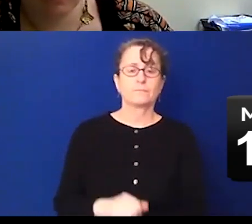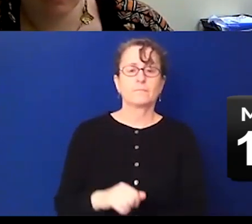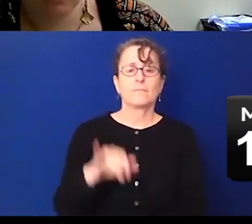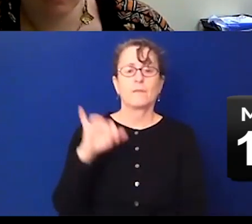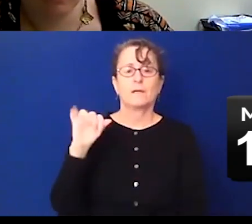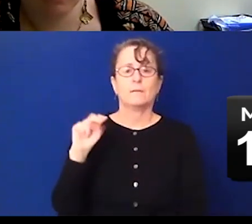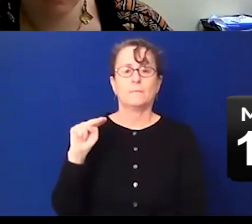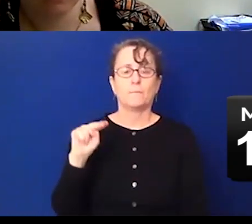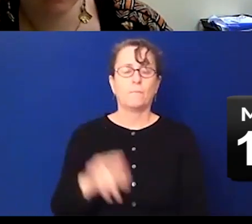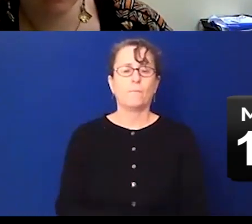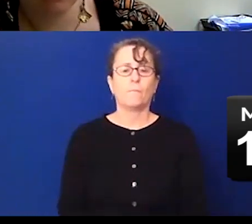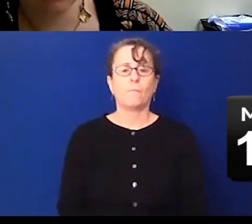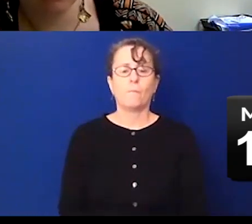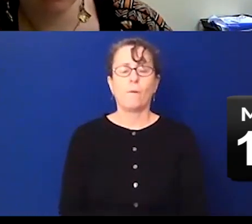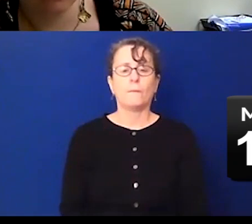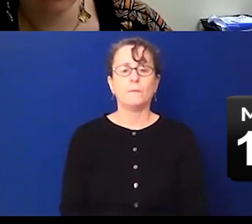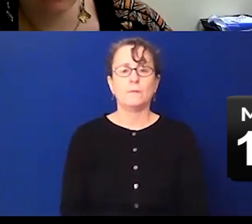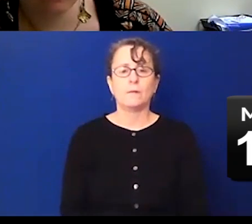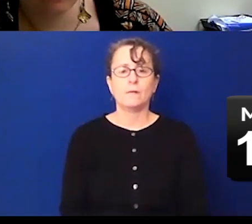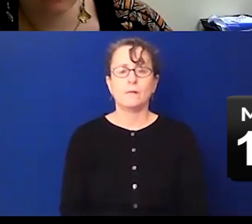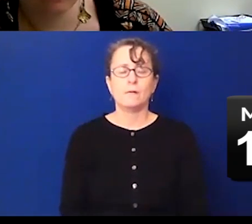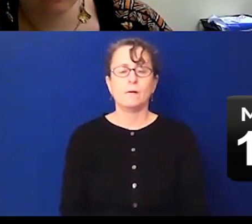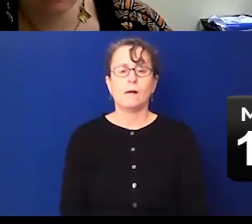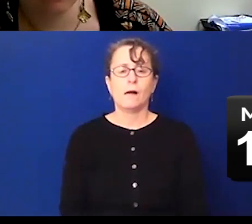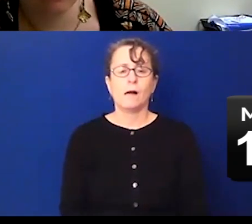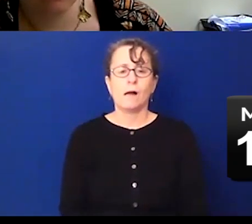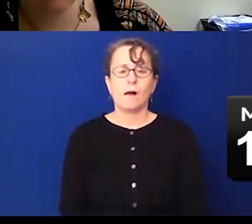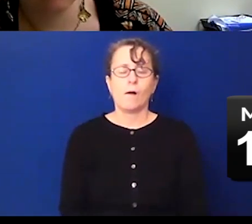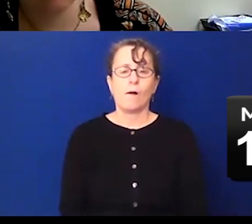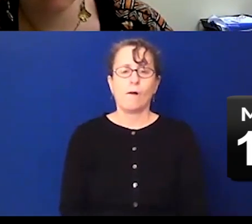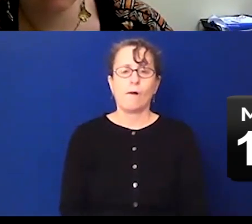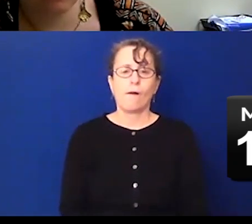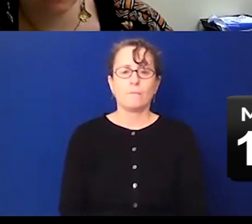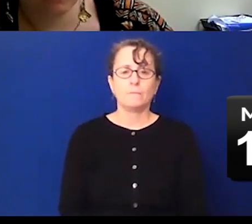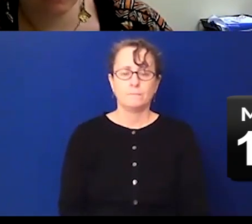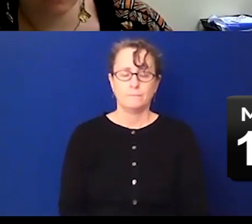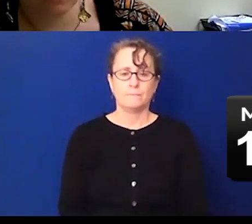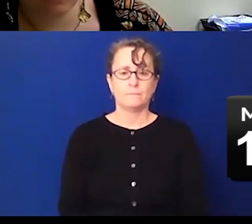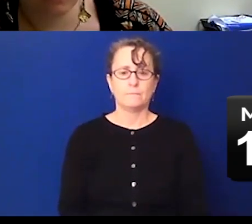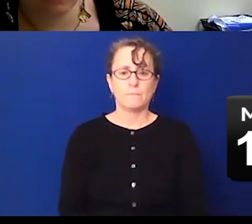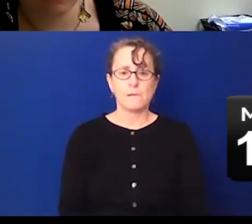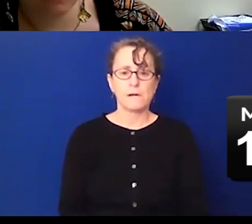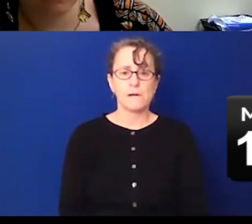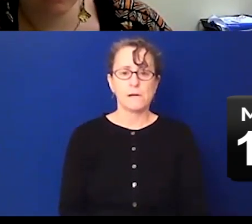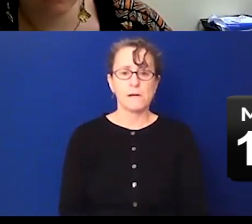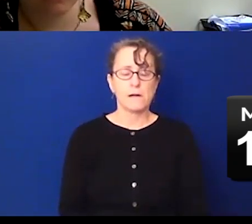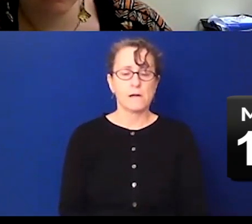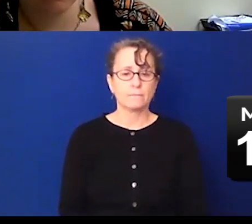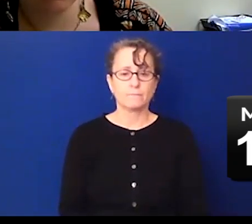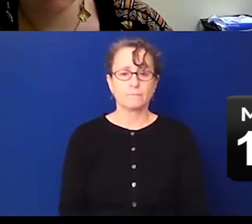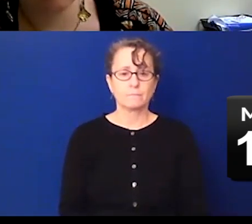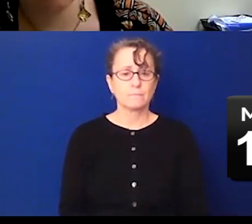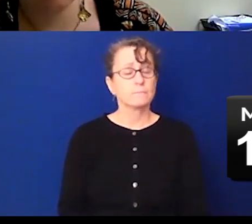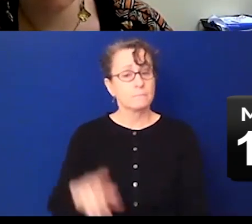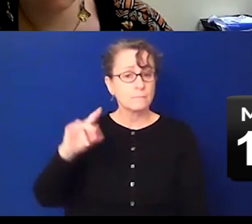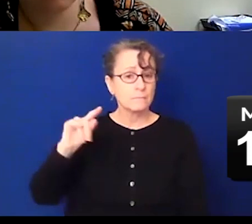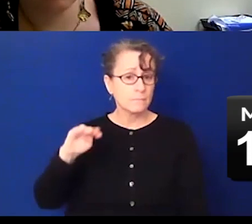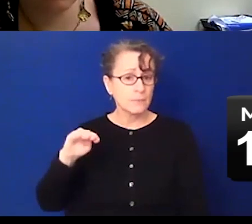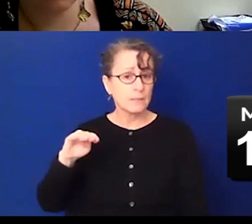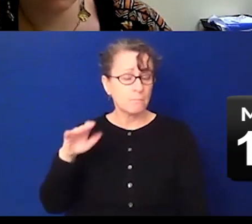did. I think it's entirely reasonable for Tim to both have a dependent who needs